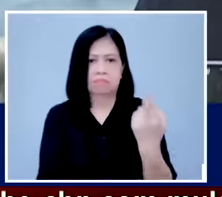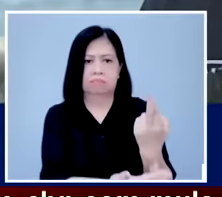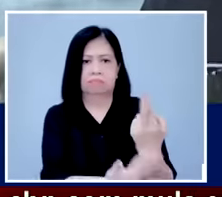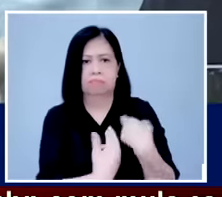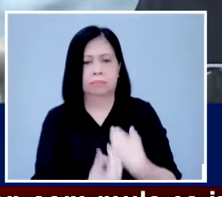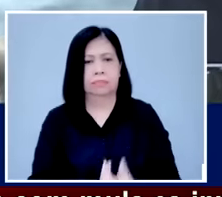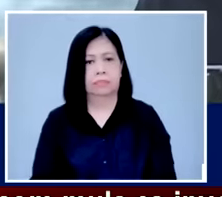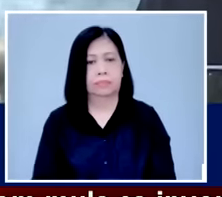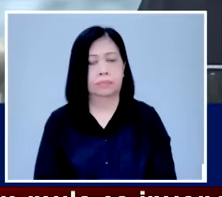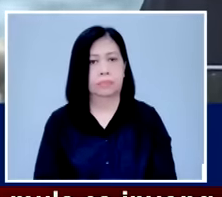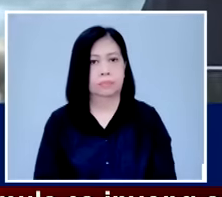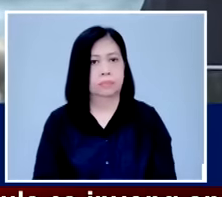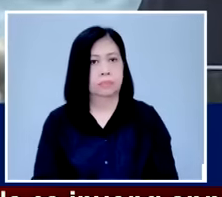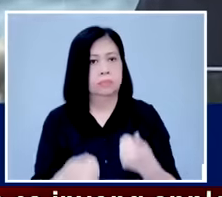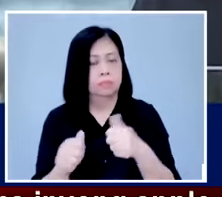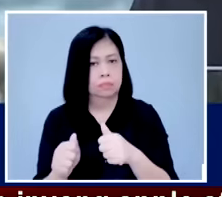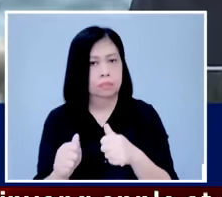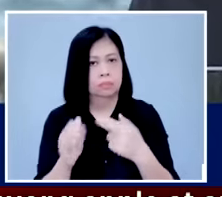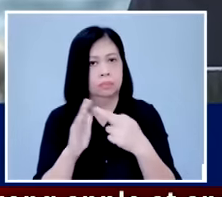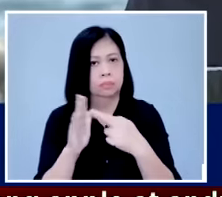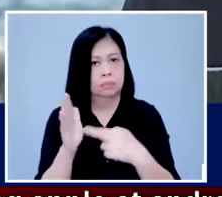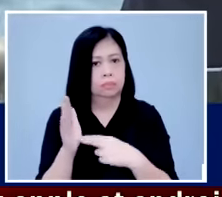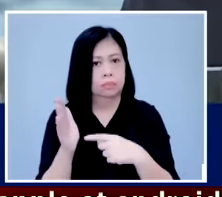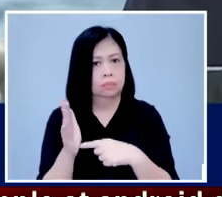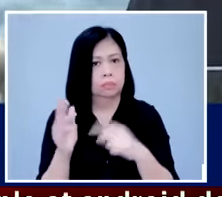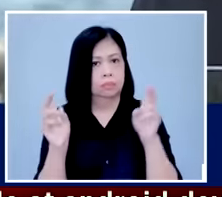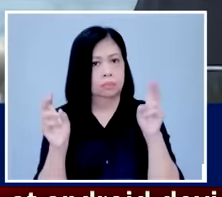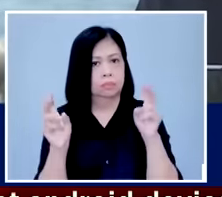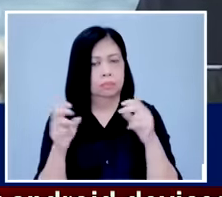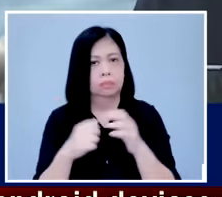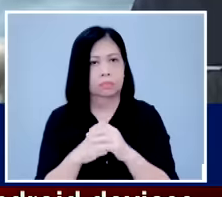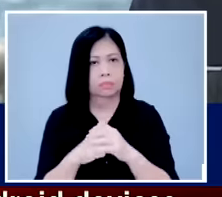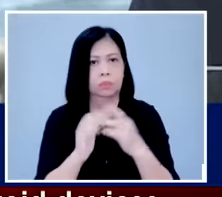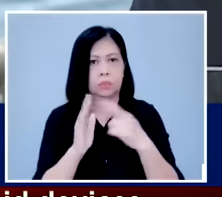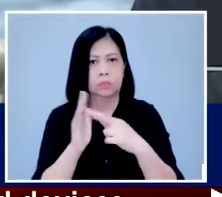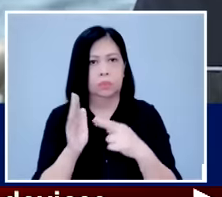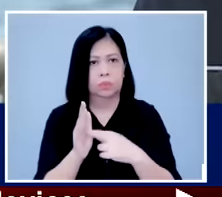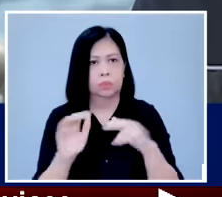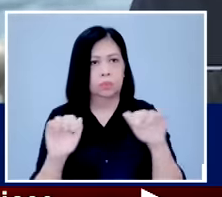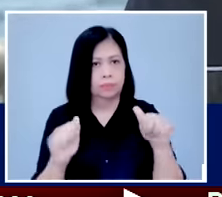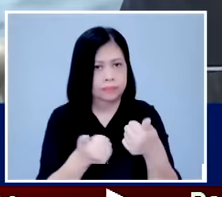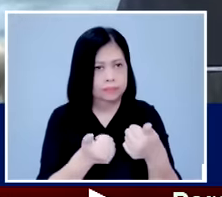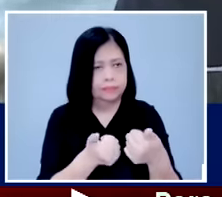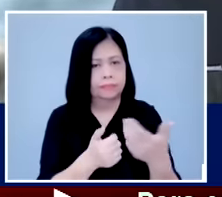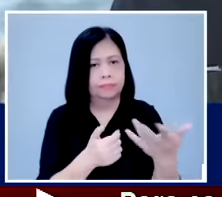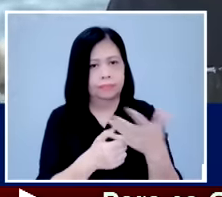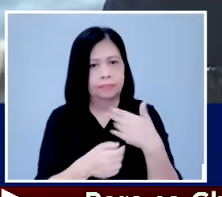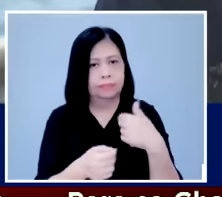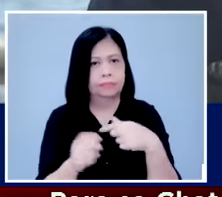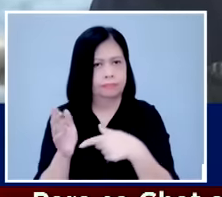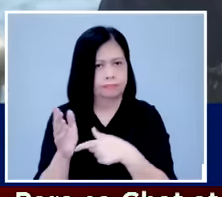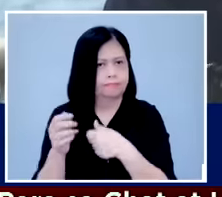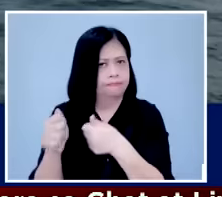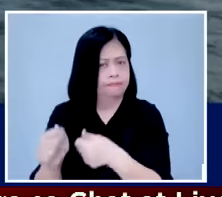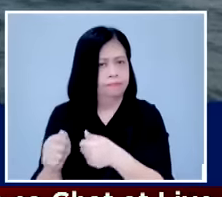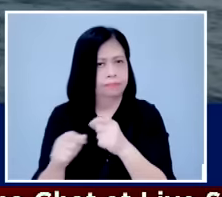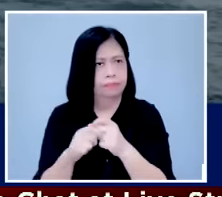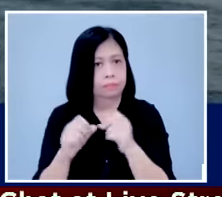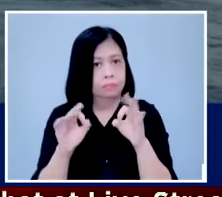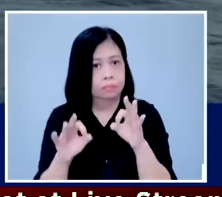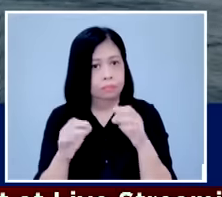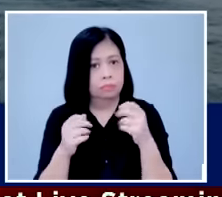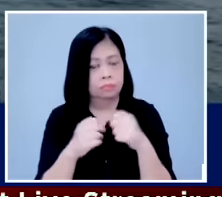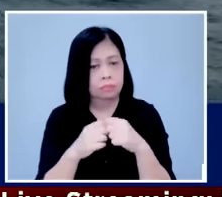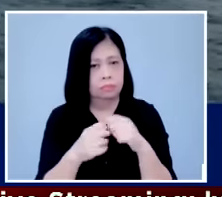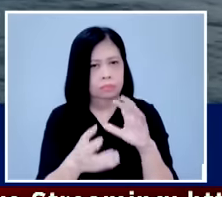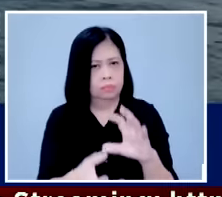We follow a certain policy guidelines. We call this as the rules of engagement. So this is our Bible in ensuring that in the event of a